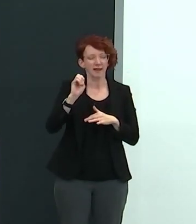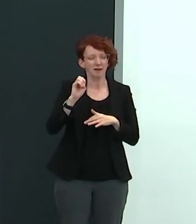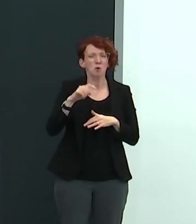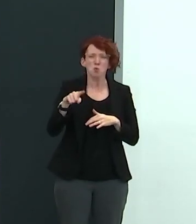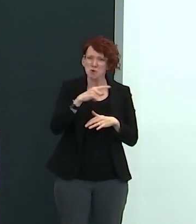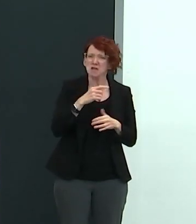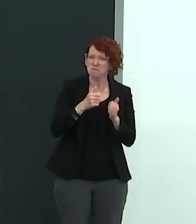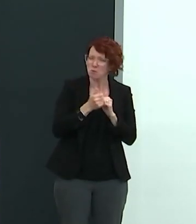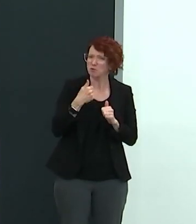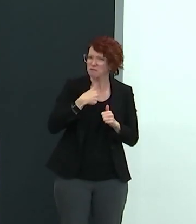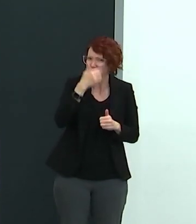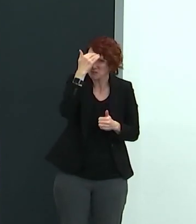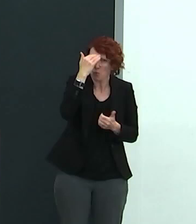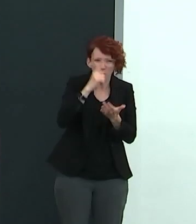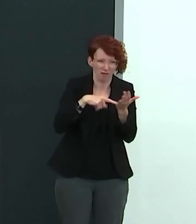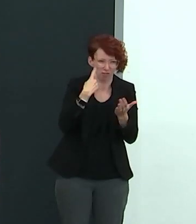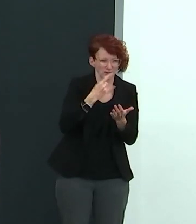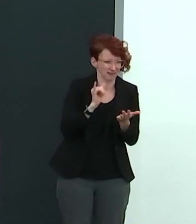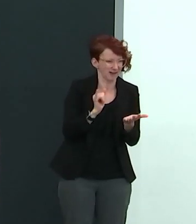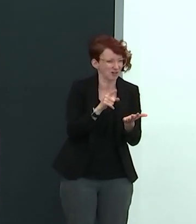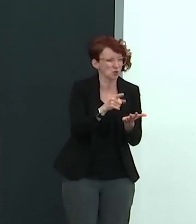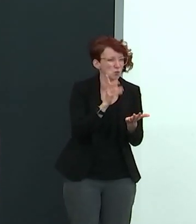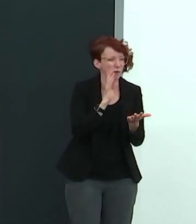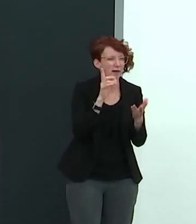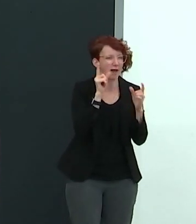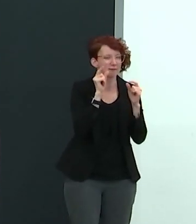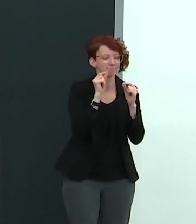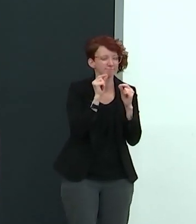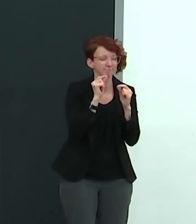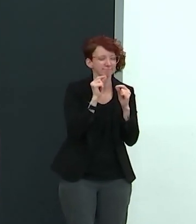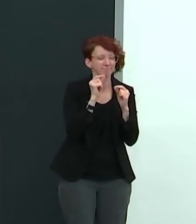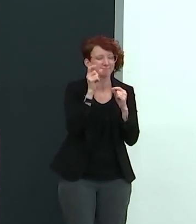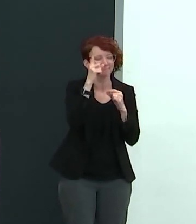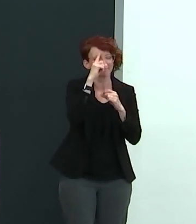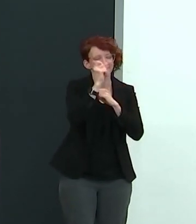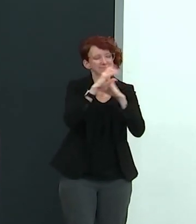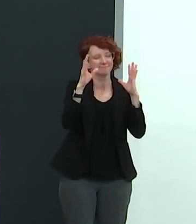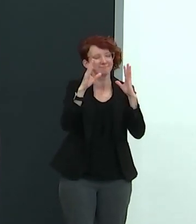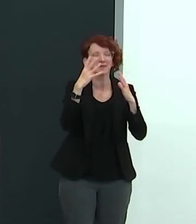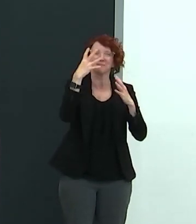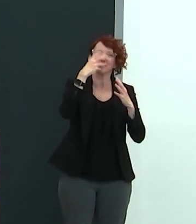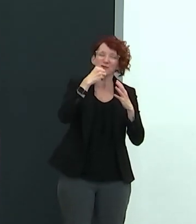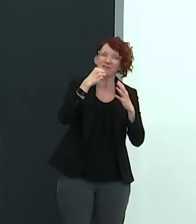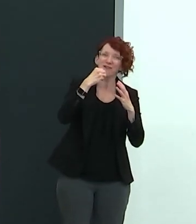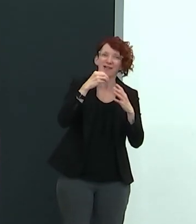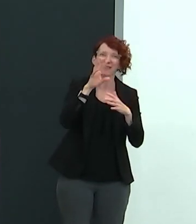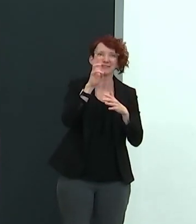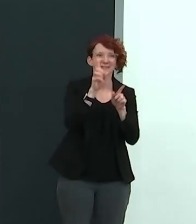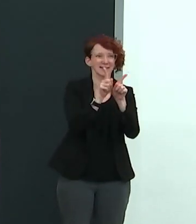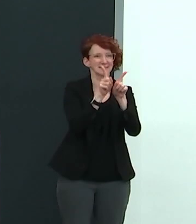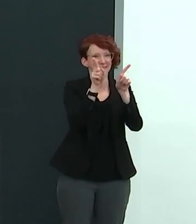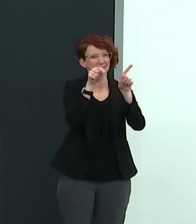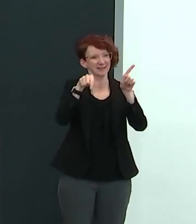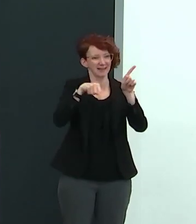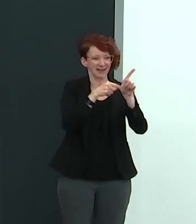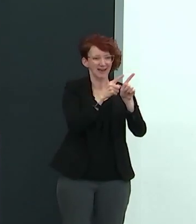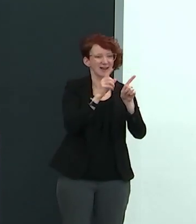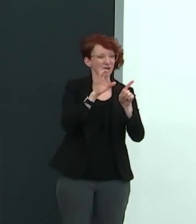Most of us close our eyes and we picture a little perfect, pretty, symmetrical, 6-armed crystal.